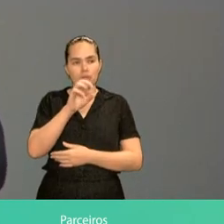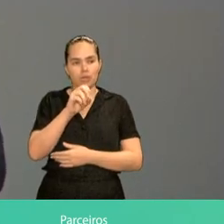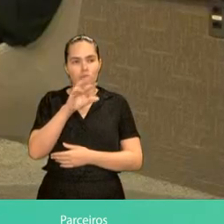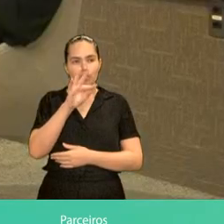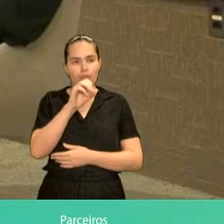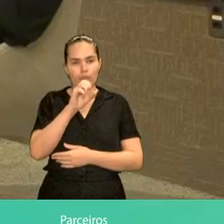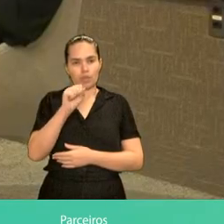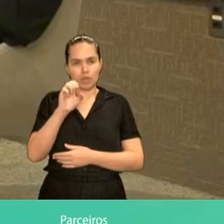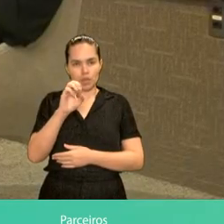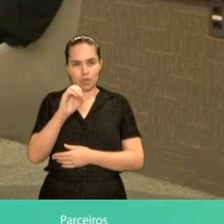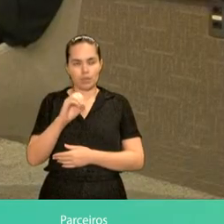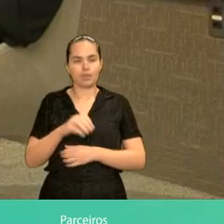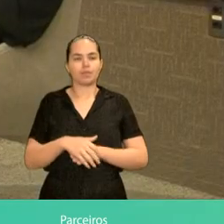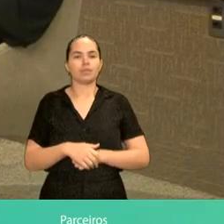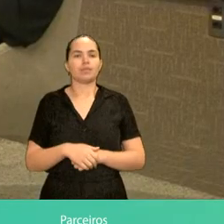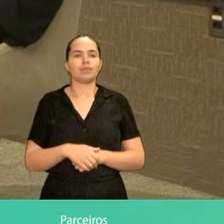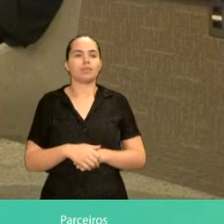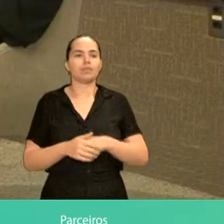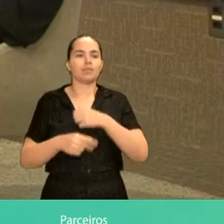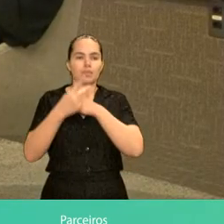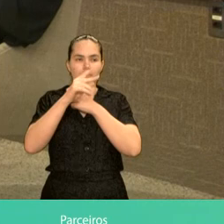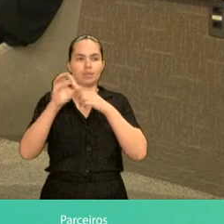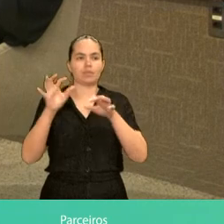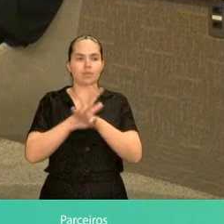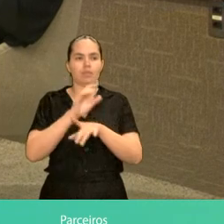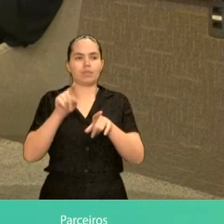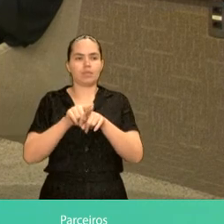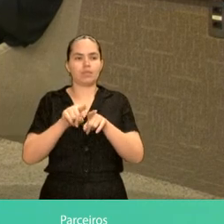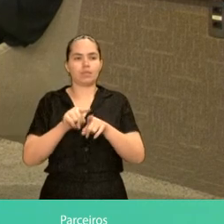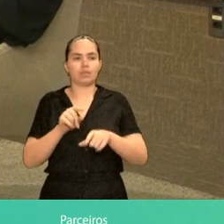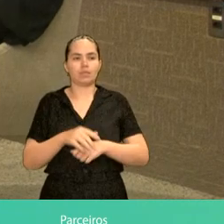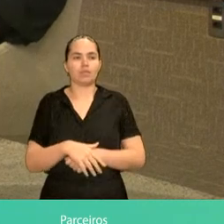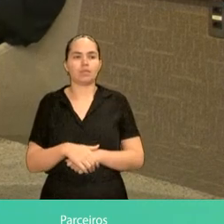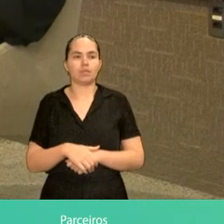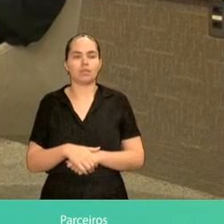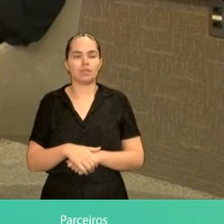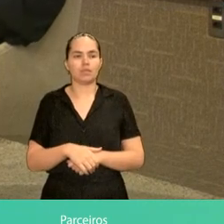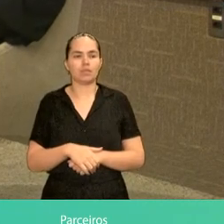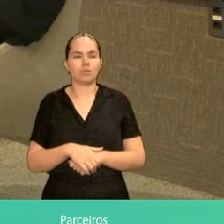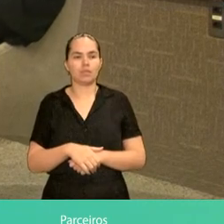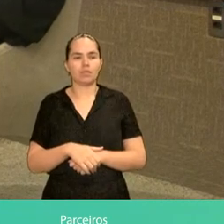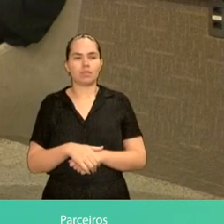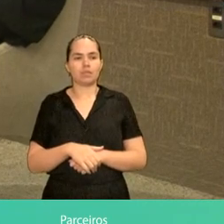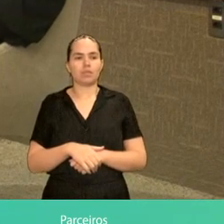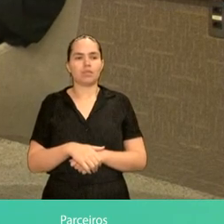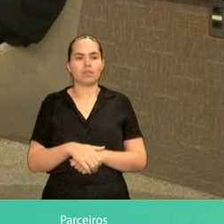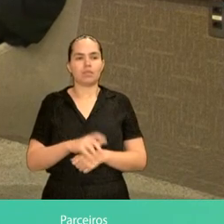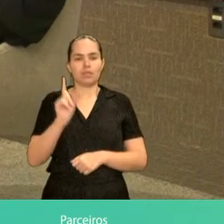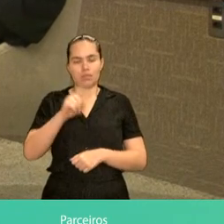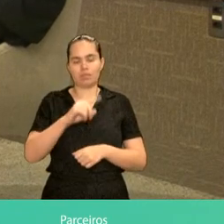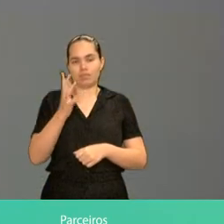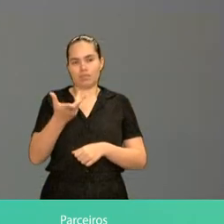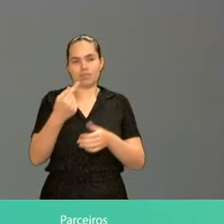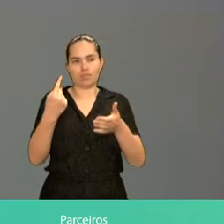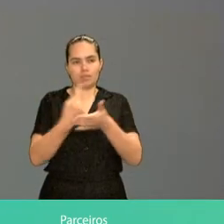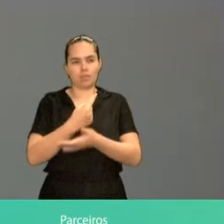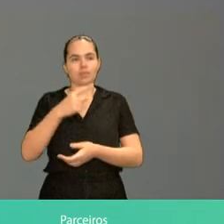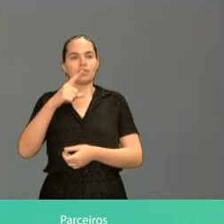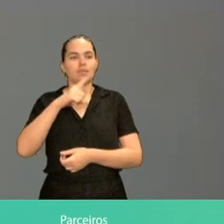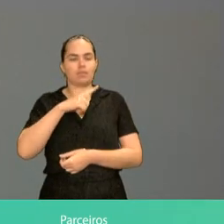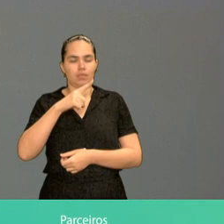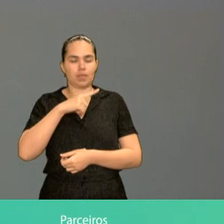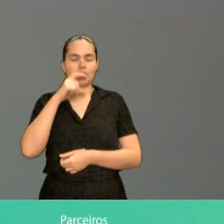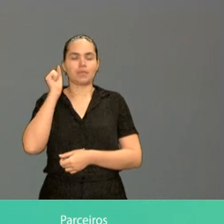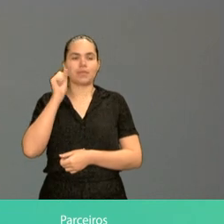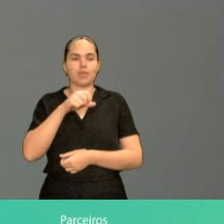biomethane, do we have carbon capture as with the fossil methane? And please, final remarks afterwards. Very nice